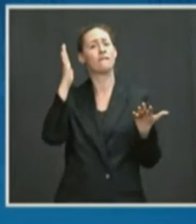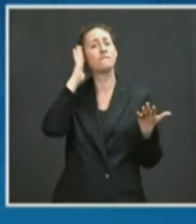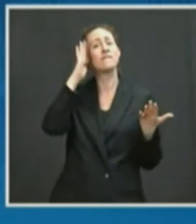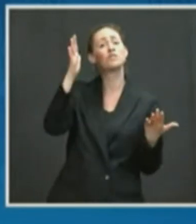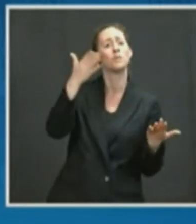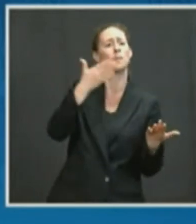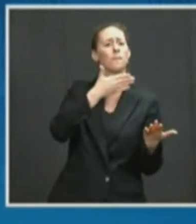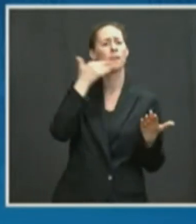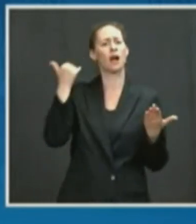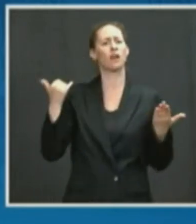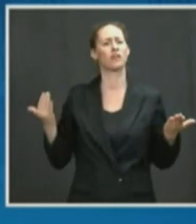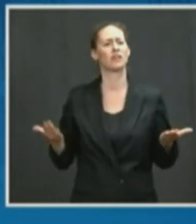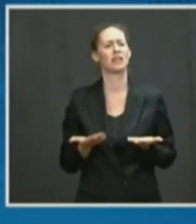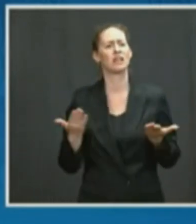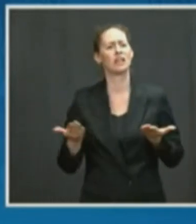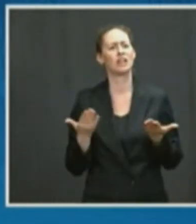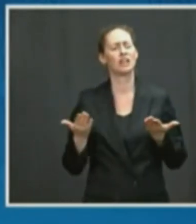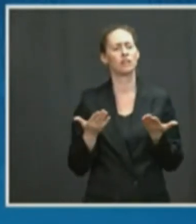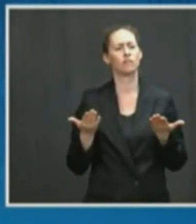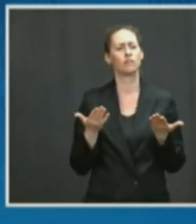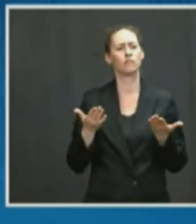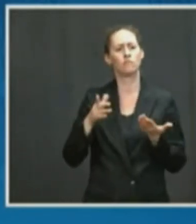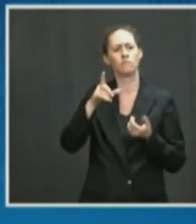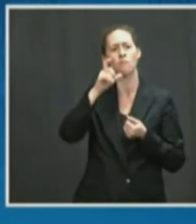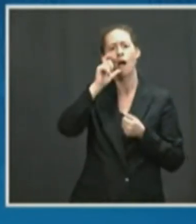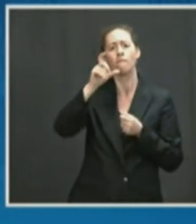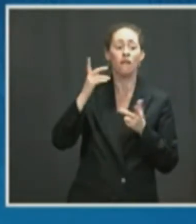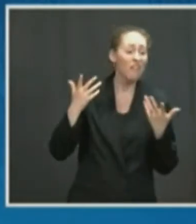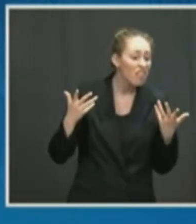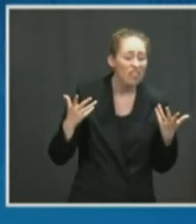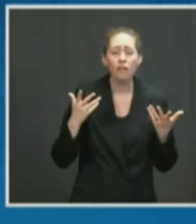migrate. Thank you very much for being with us, Madam Vice President.